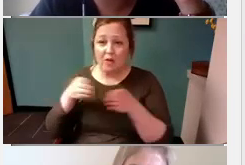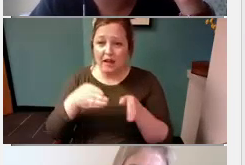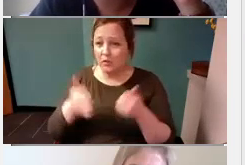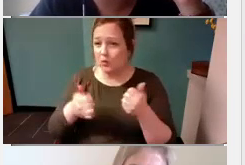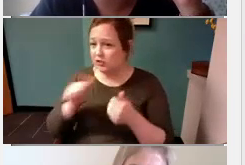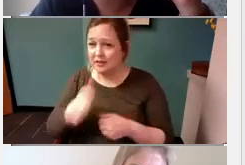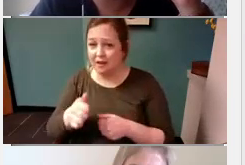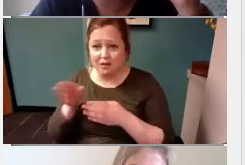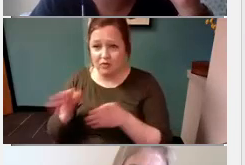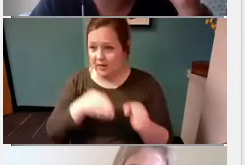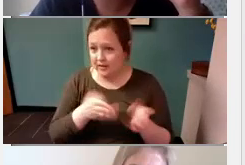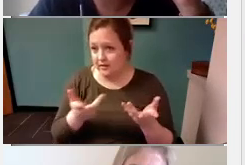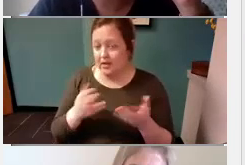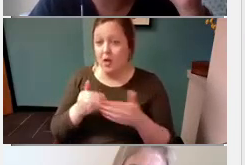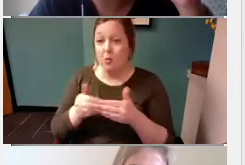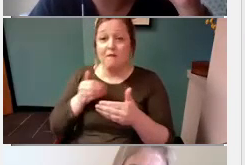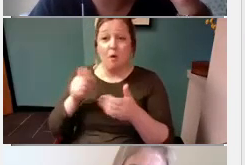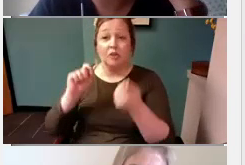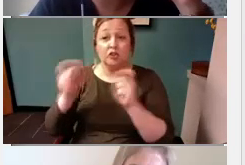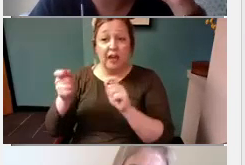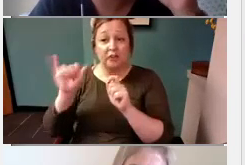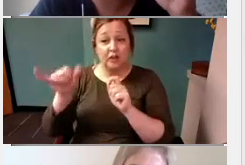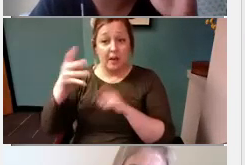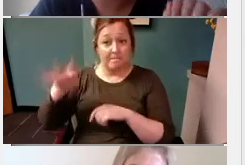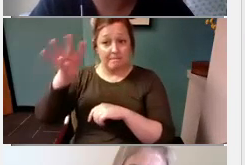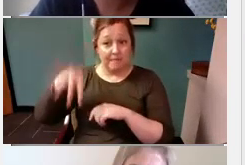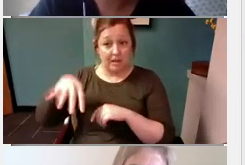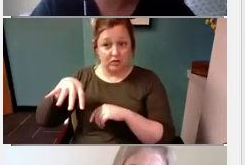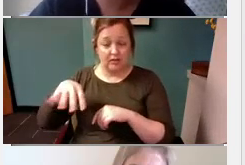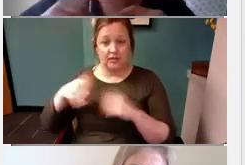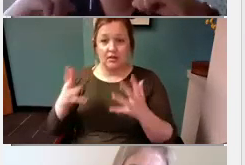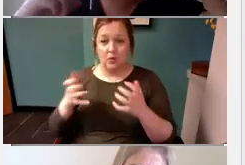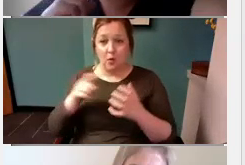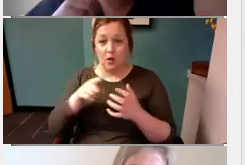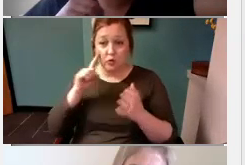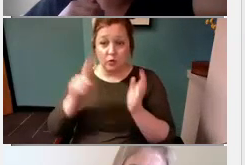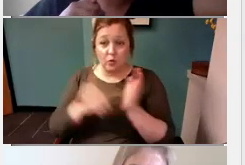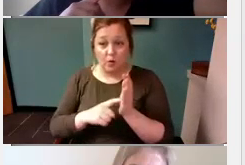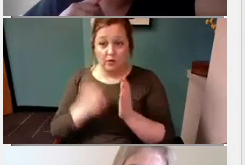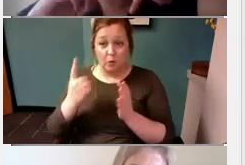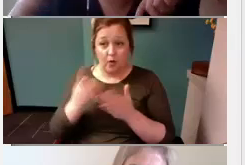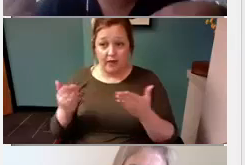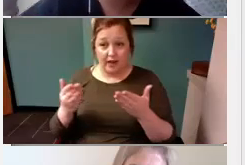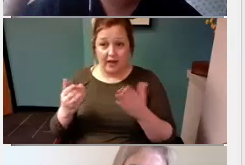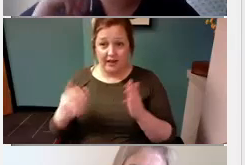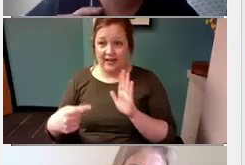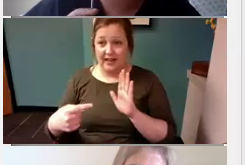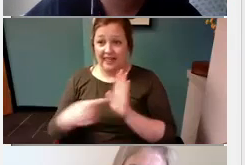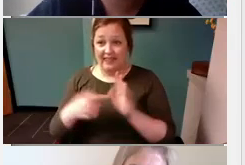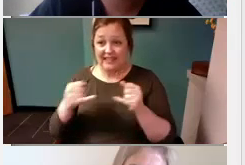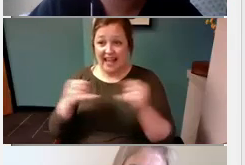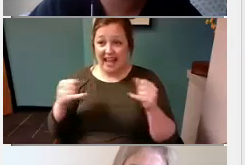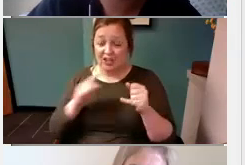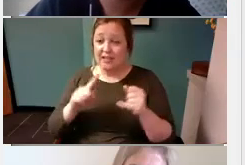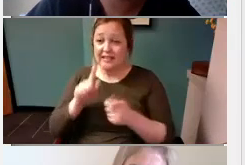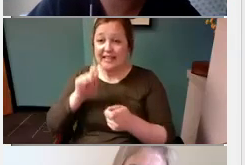this particular matrix here, I want you guys to note one thing, that this edge is an exact mirror of the